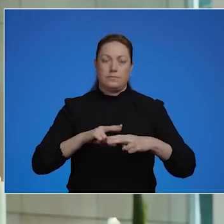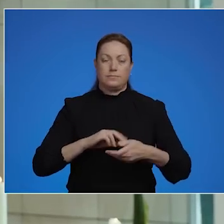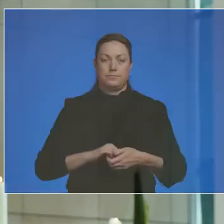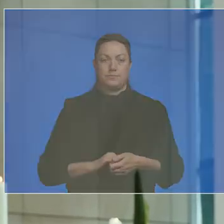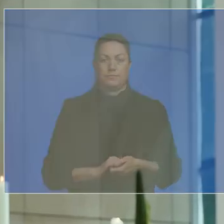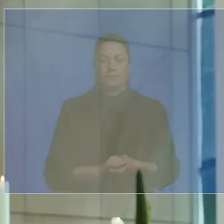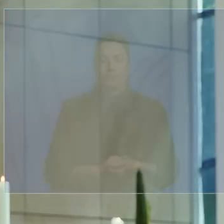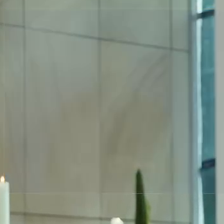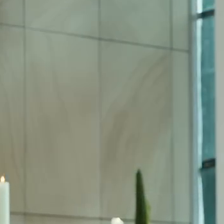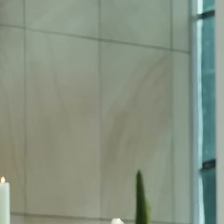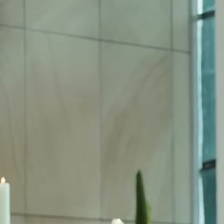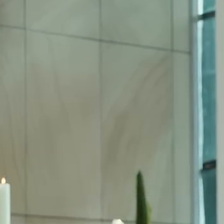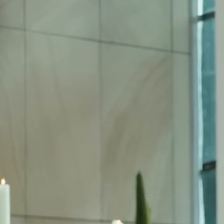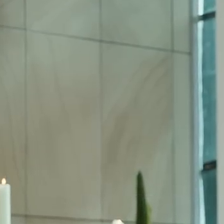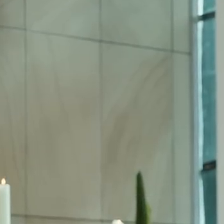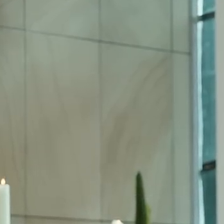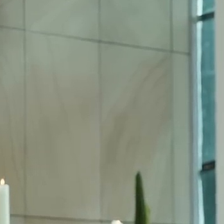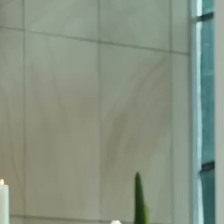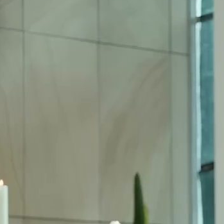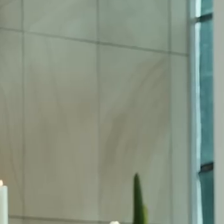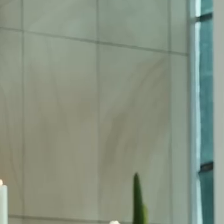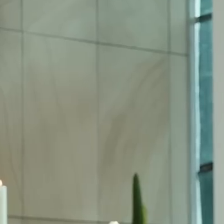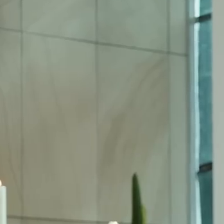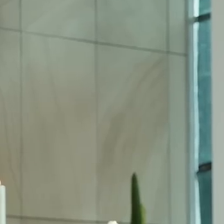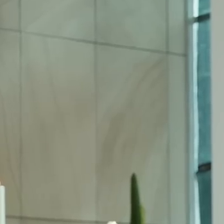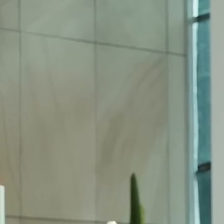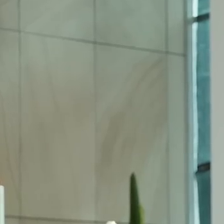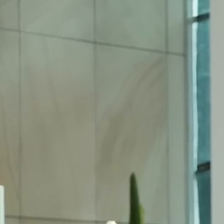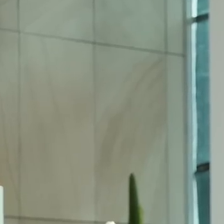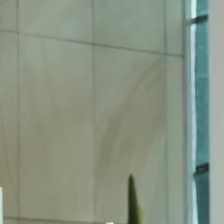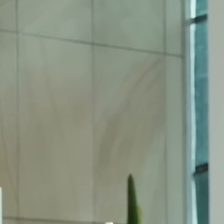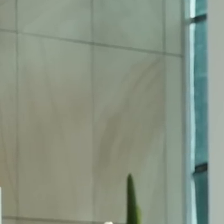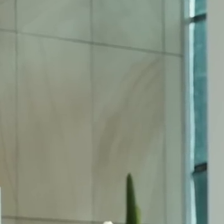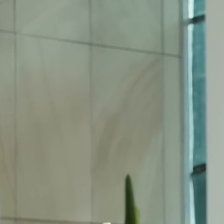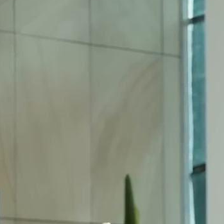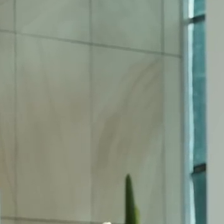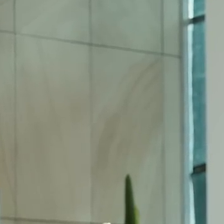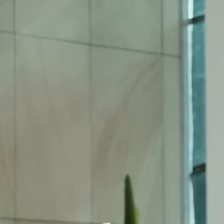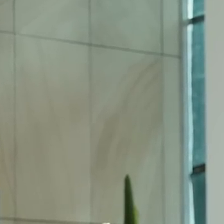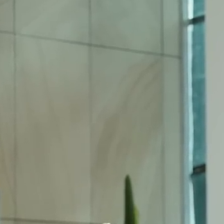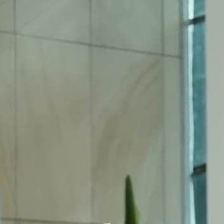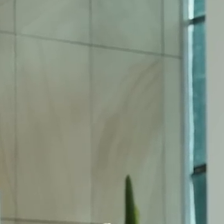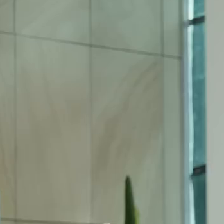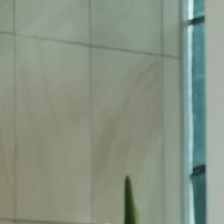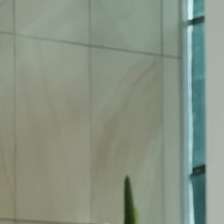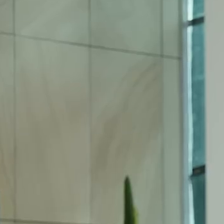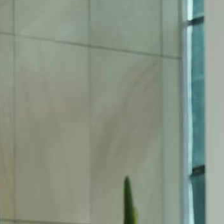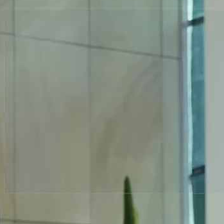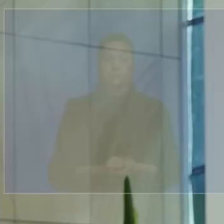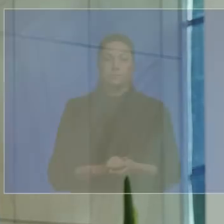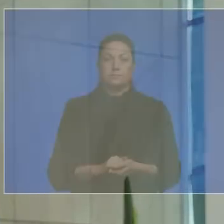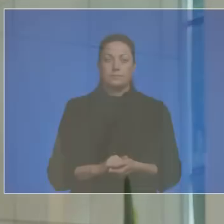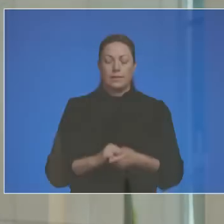accept the sacrifice at your hands for the praise and glory of his name, for our good and the good of all his holy church.